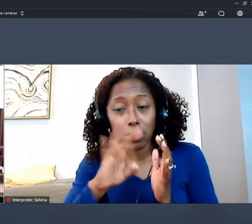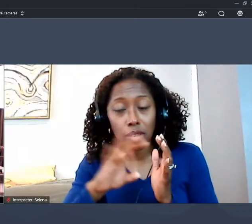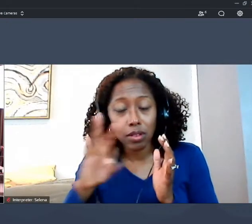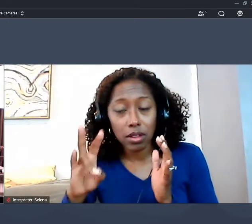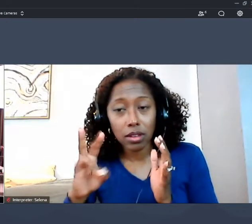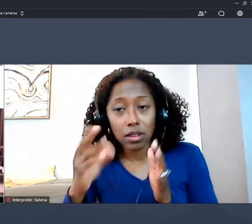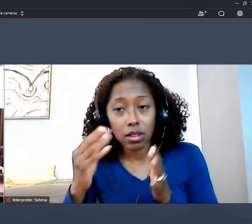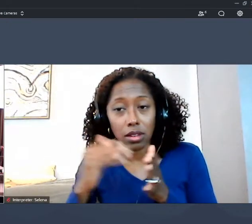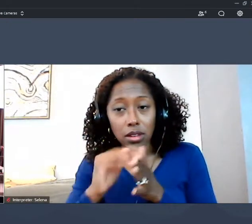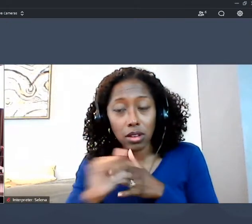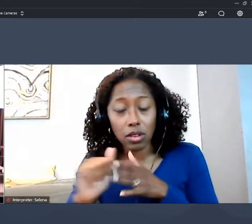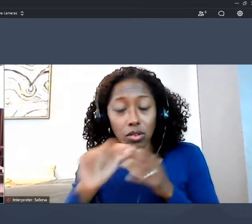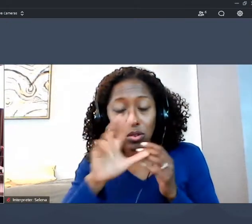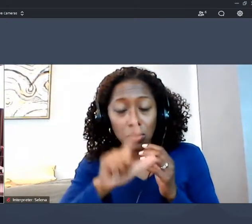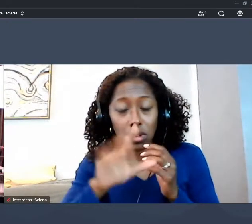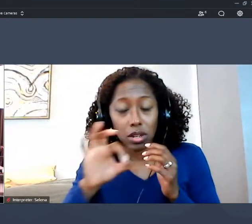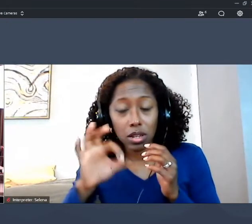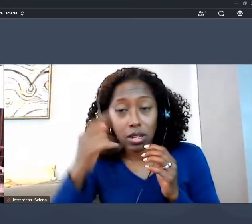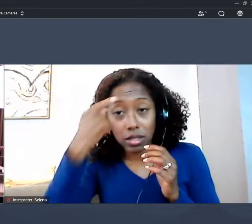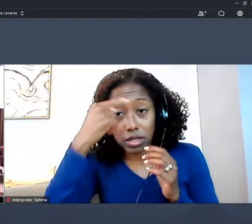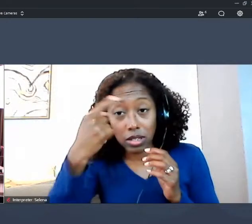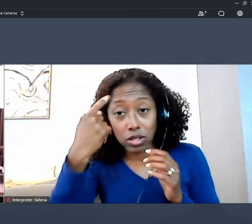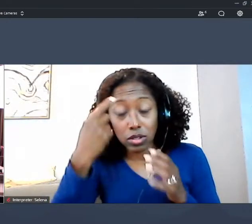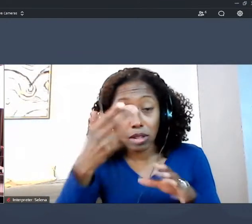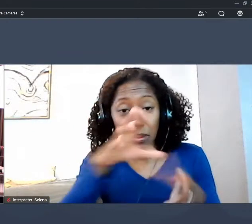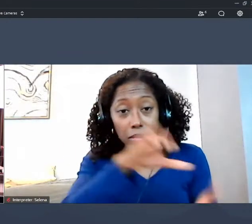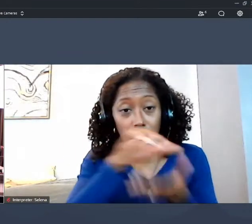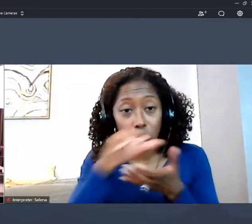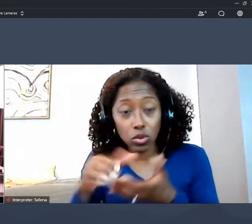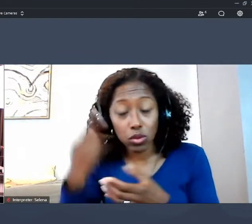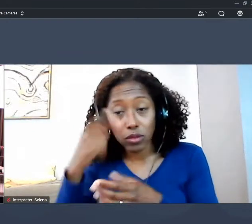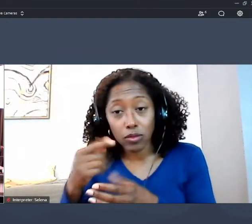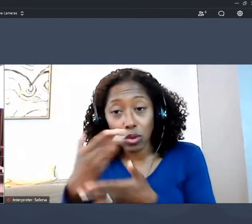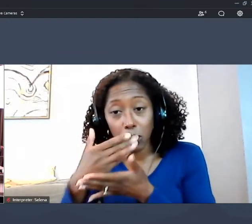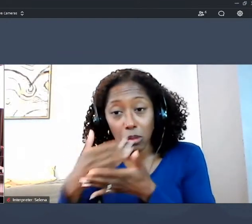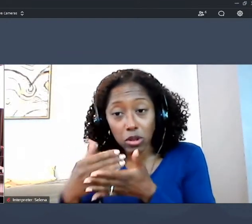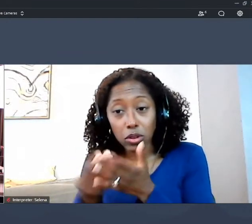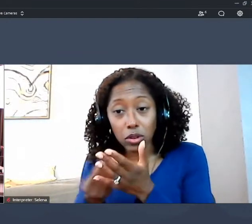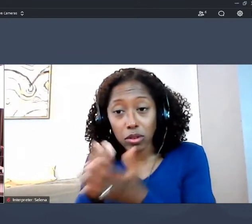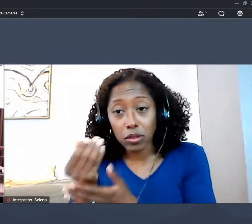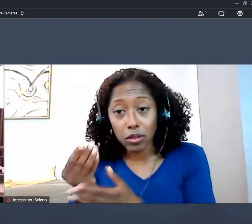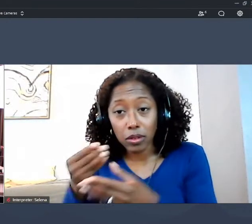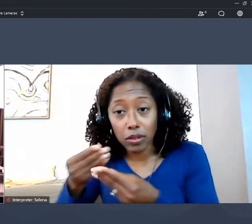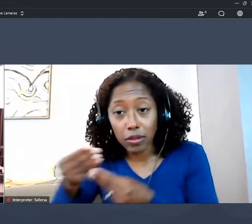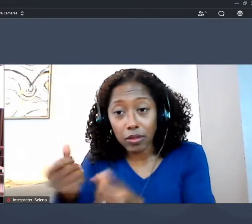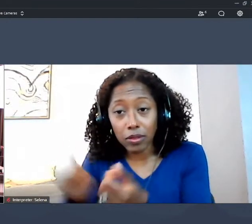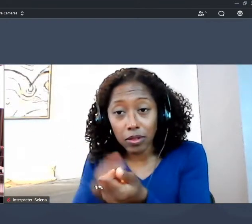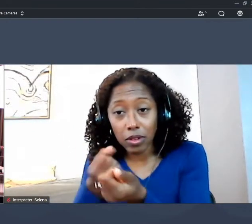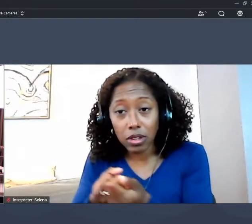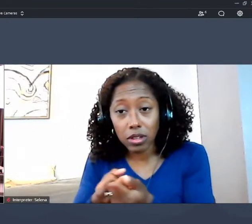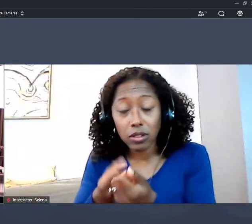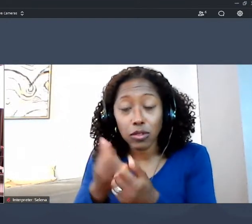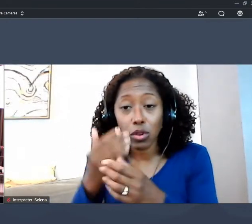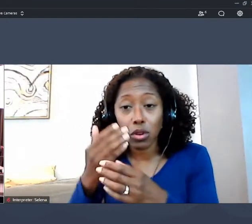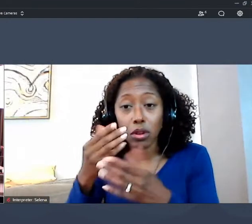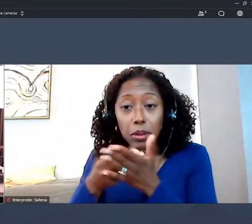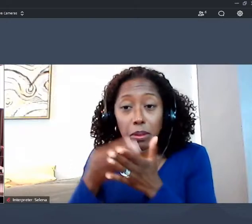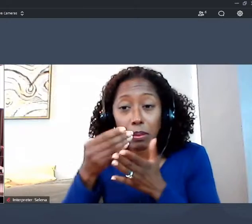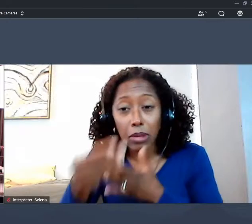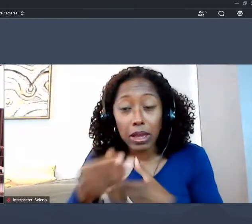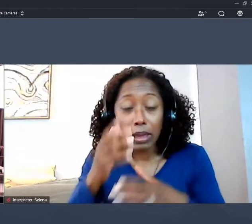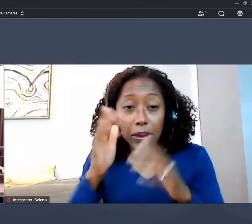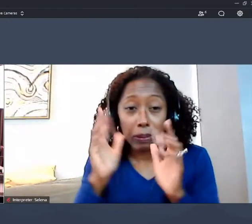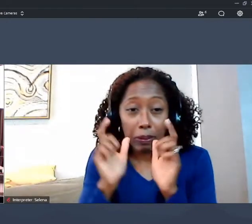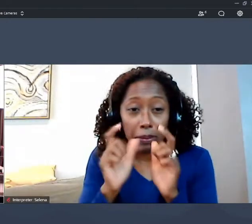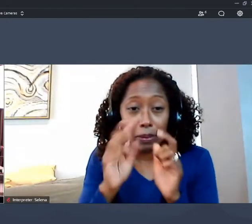$999,779.29 to be used for partial funding for the purchase of medium and large trucks. This resolution is